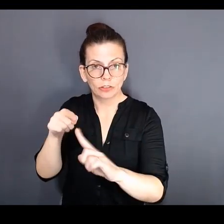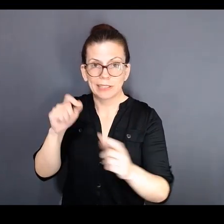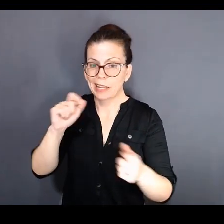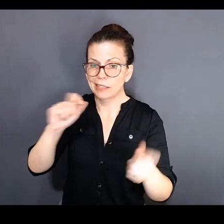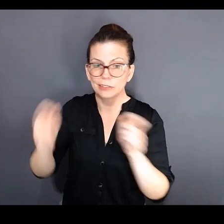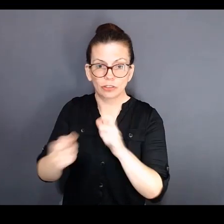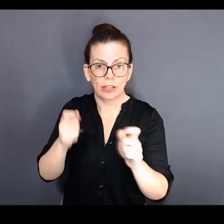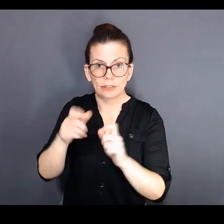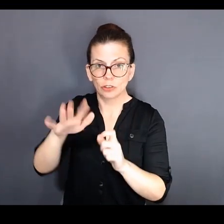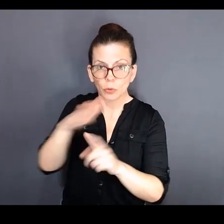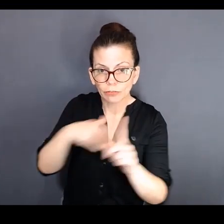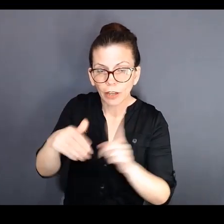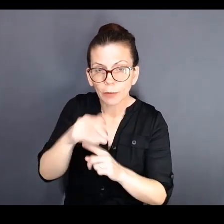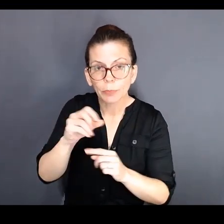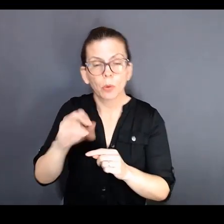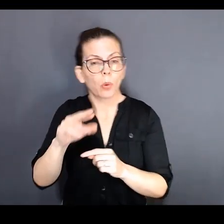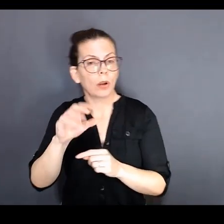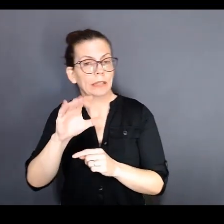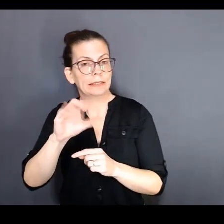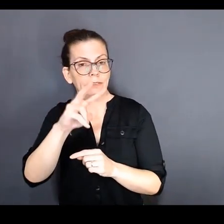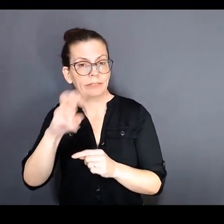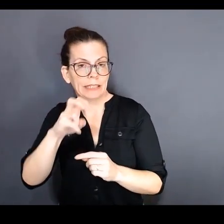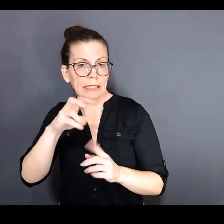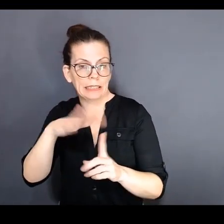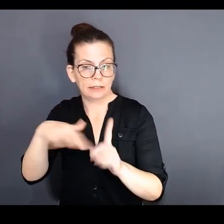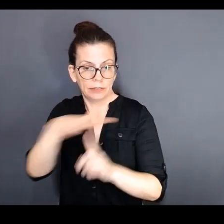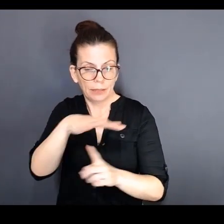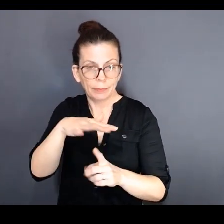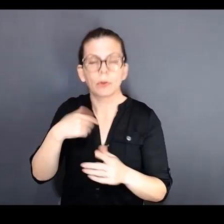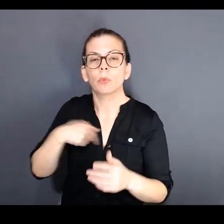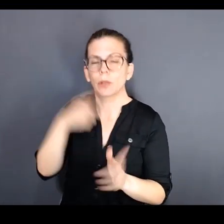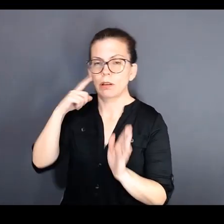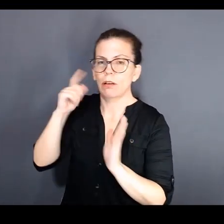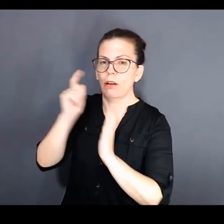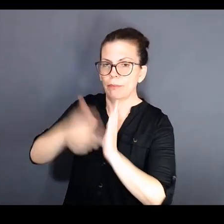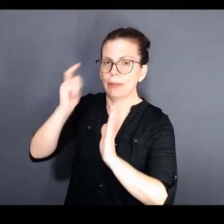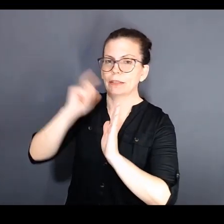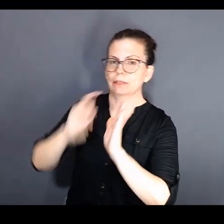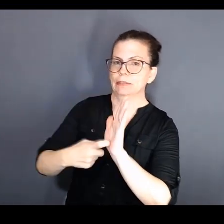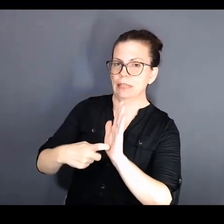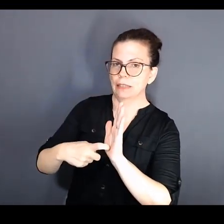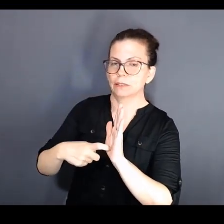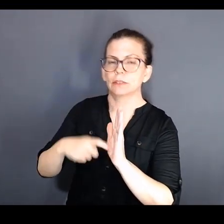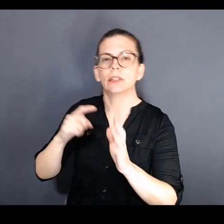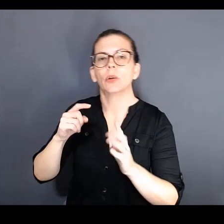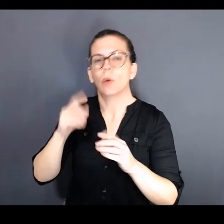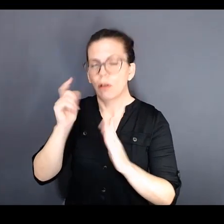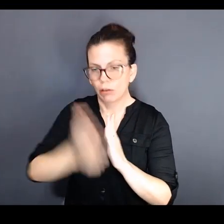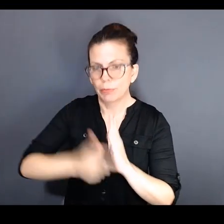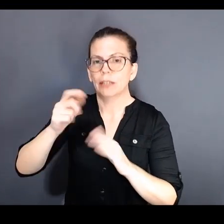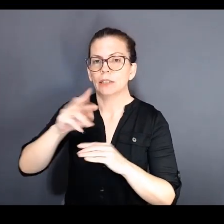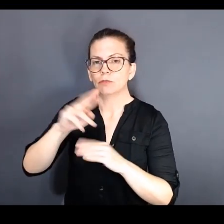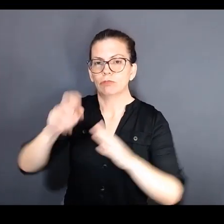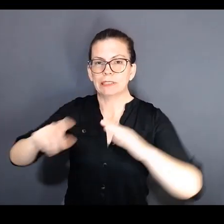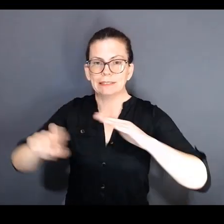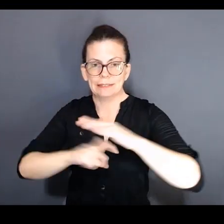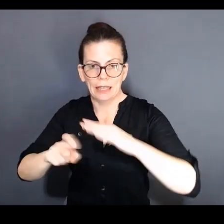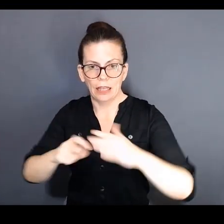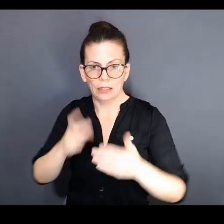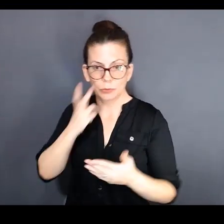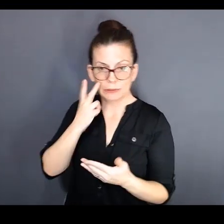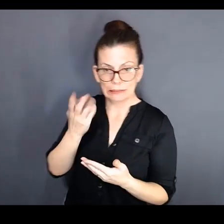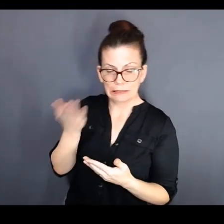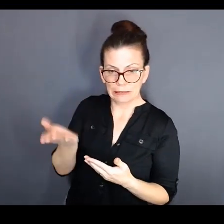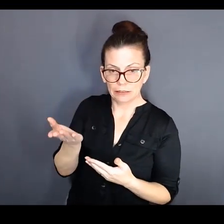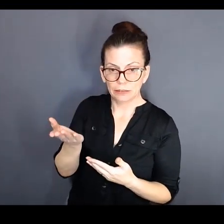you install a new package, anything Right. changes in your environment or the CVE landscape, we automatically detect that. We automatically trigger